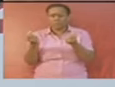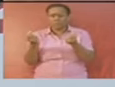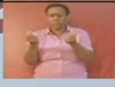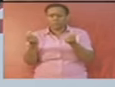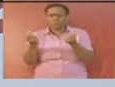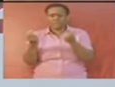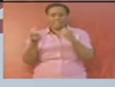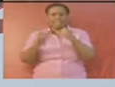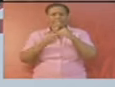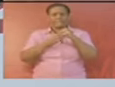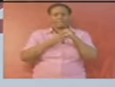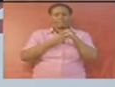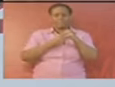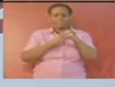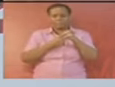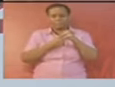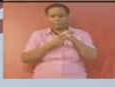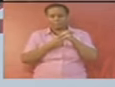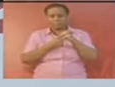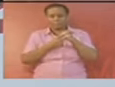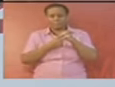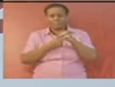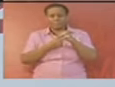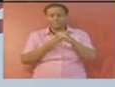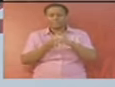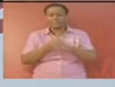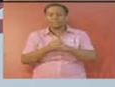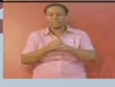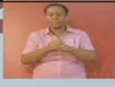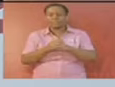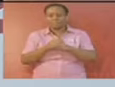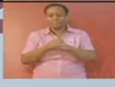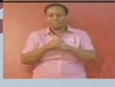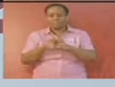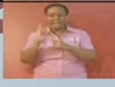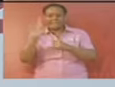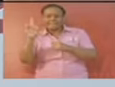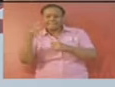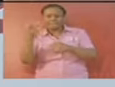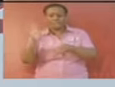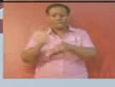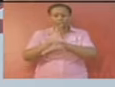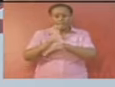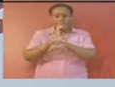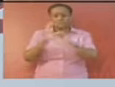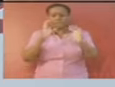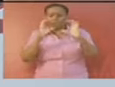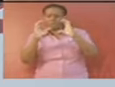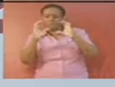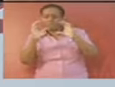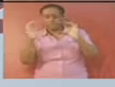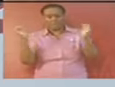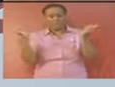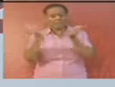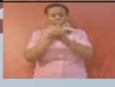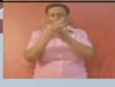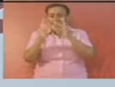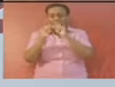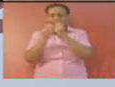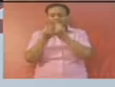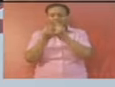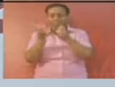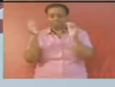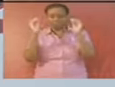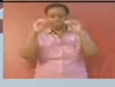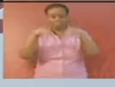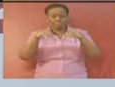finance, IT, communications. That team is in place and has been working. I will get their weekly